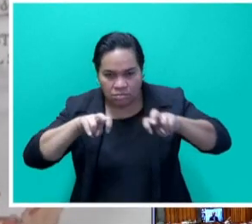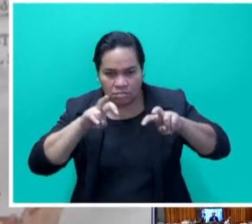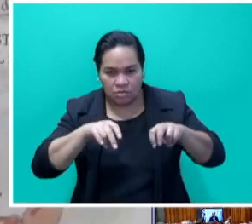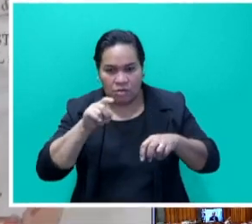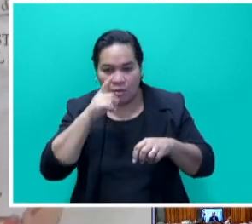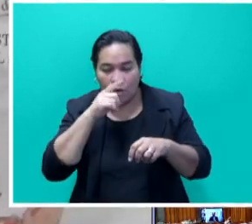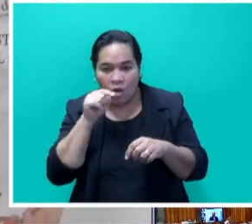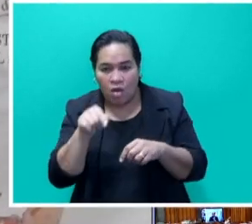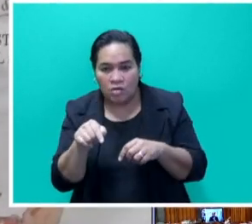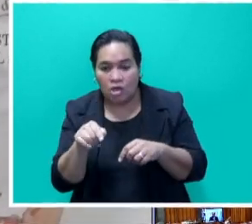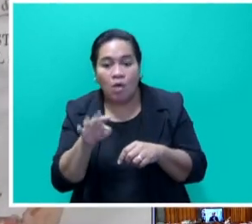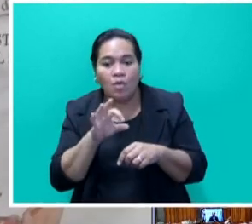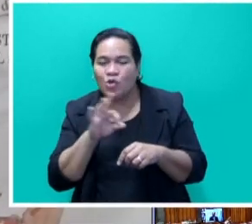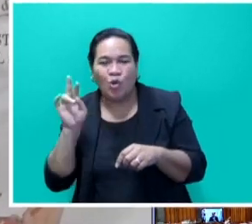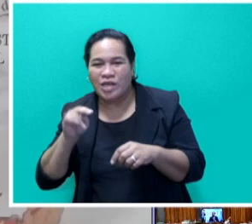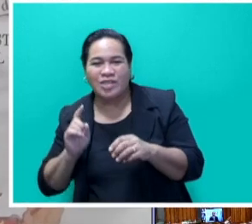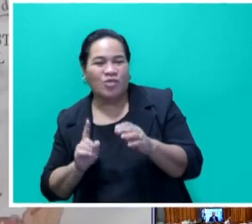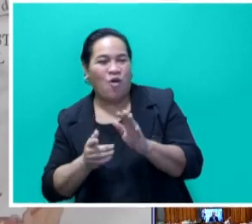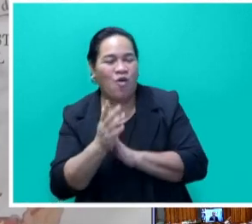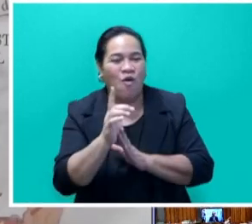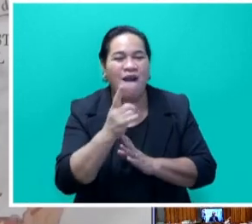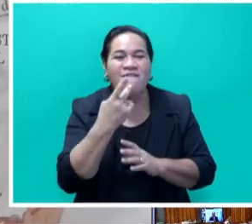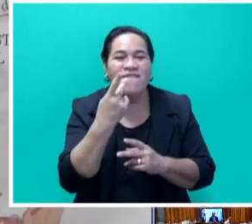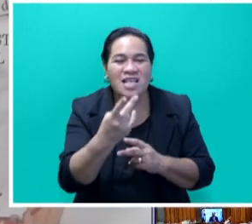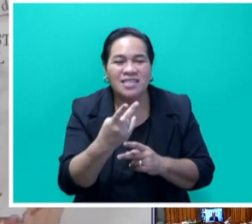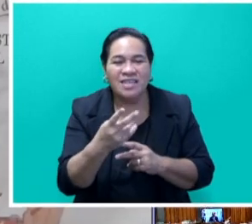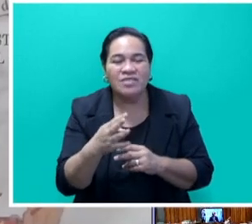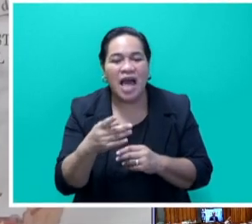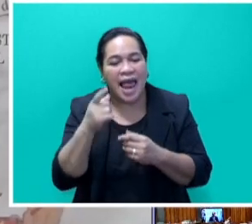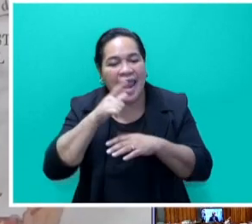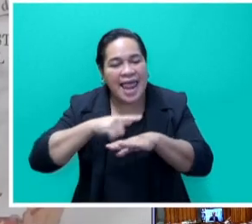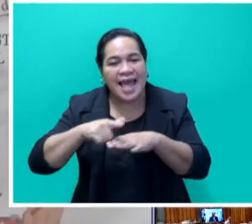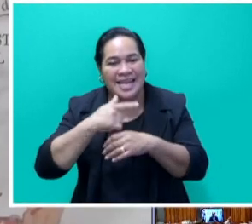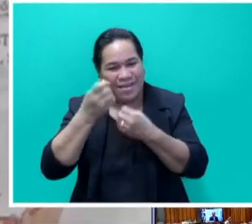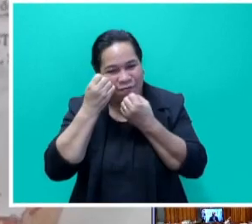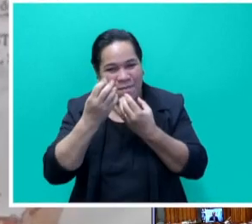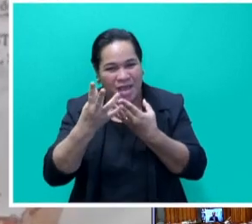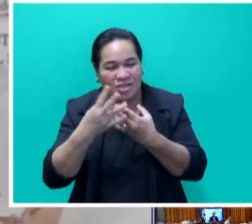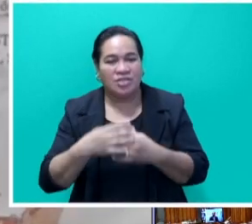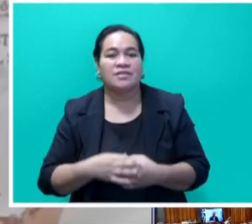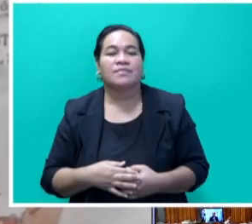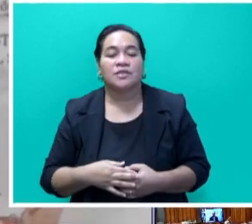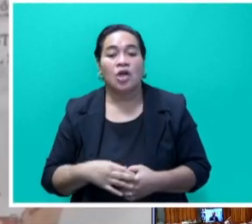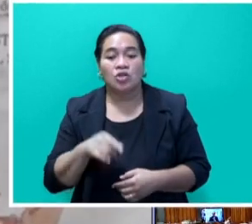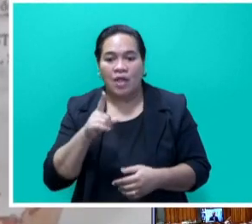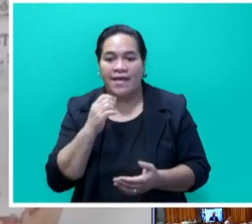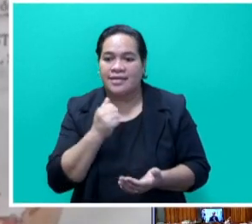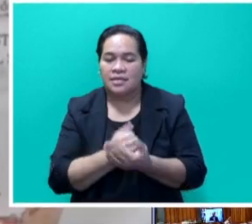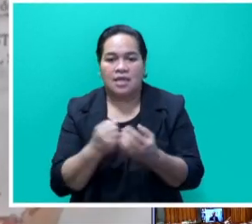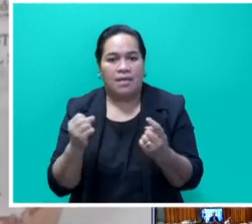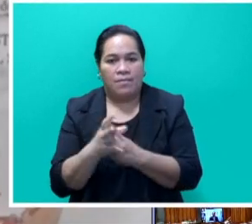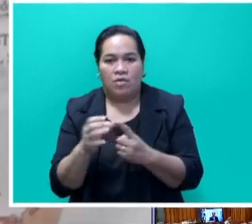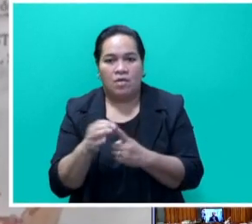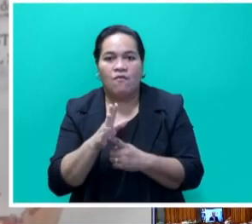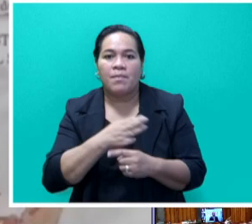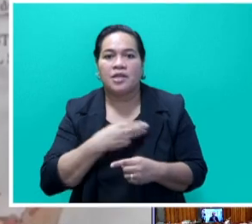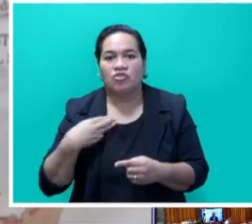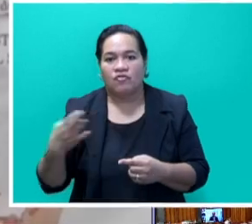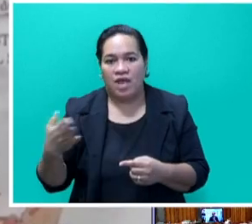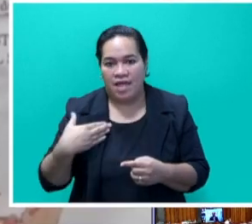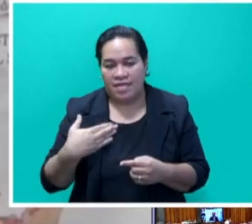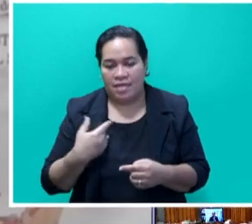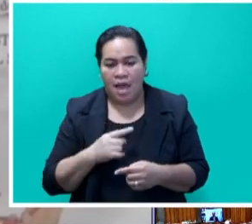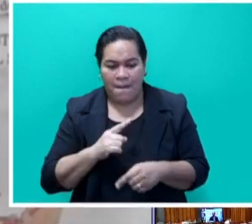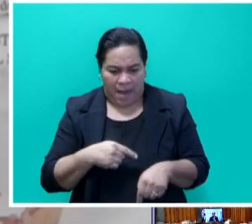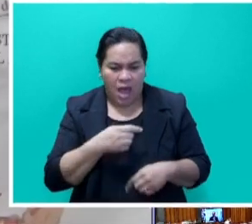without having to visit government ministries to obtain land information. Such assistance was very critical for the Ministry of Health. The Ministry will